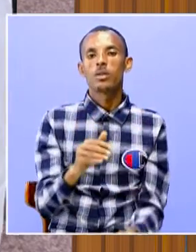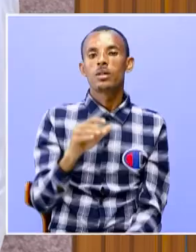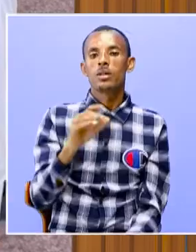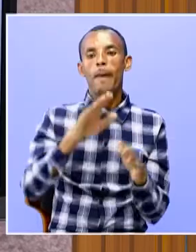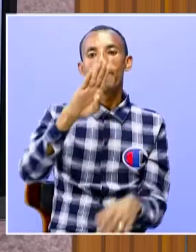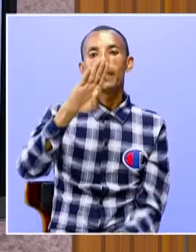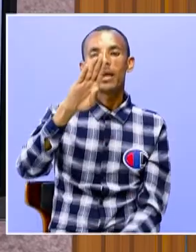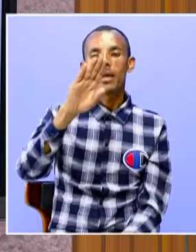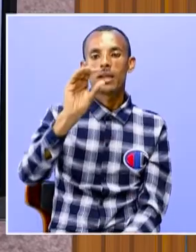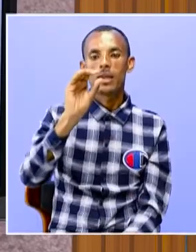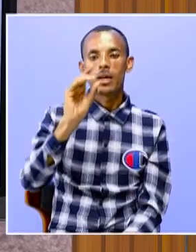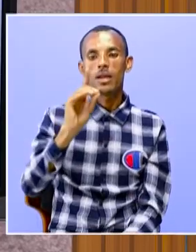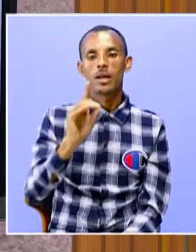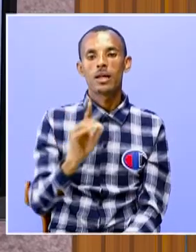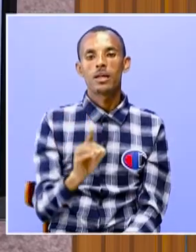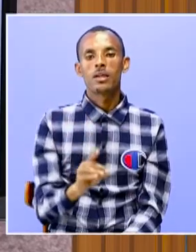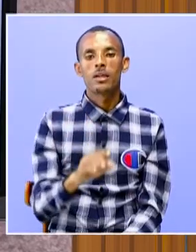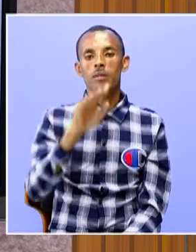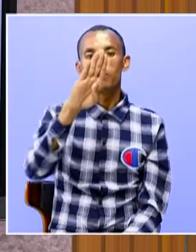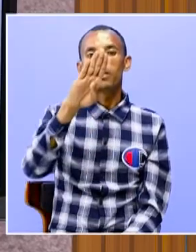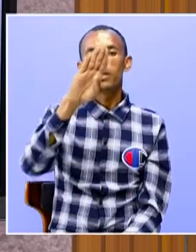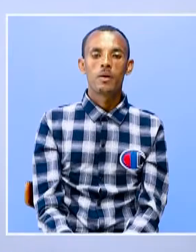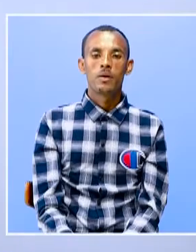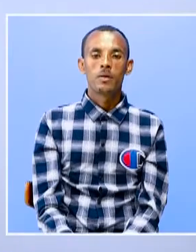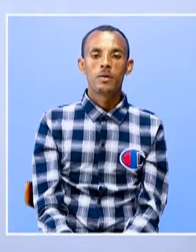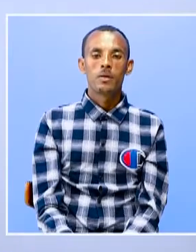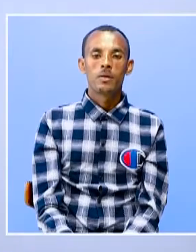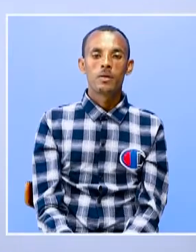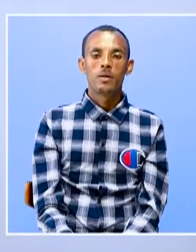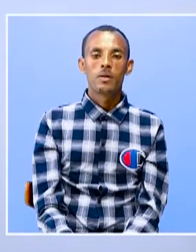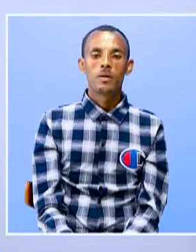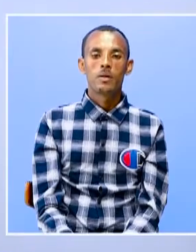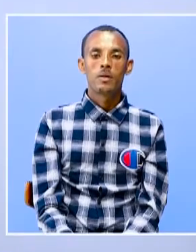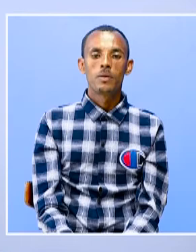And BC is this 10 centimeter.